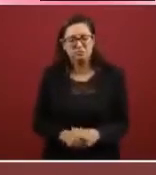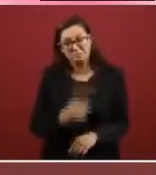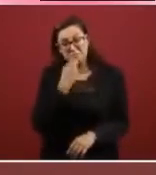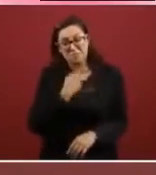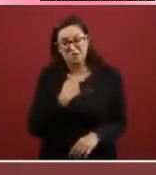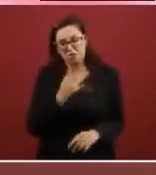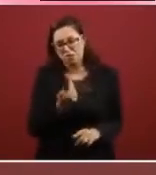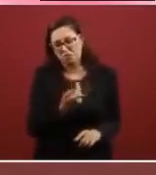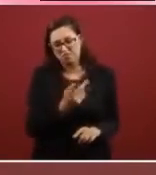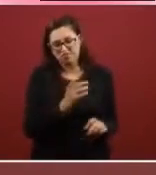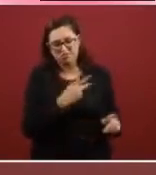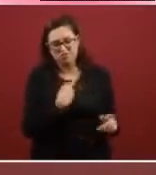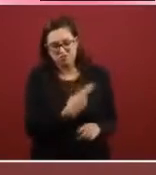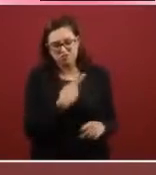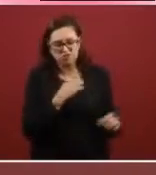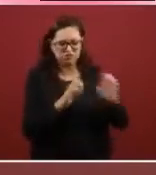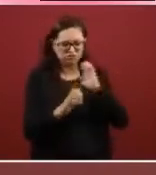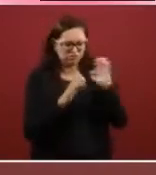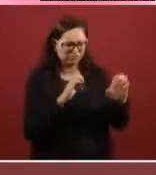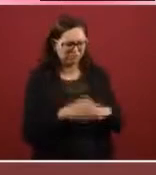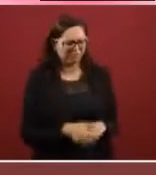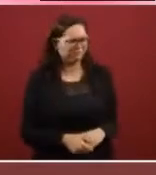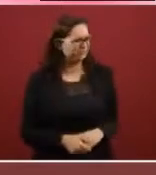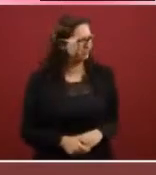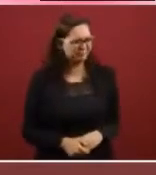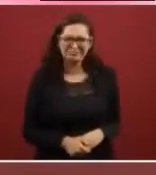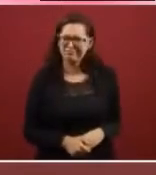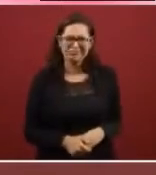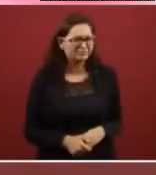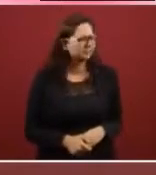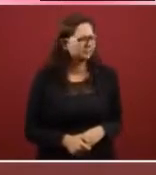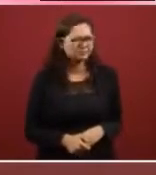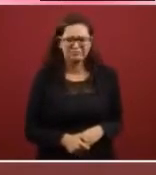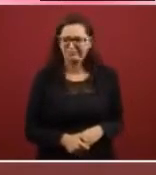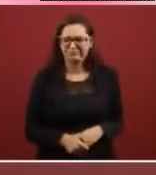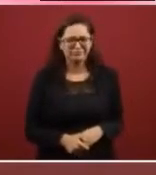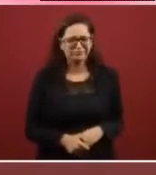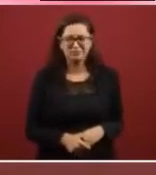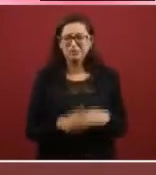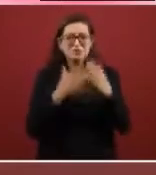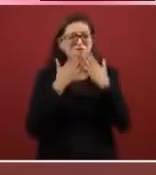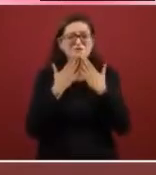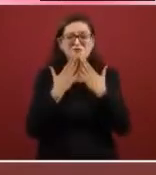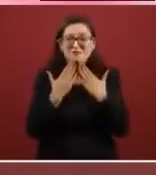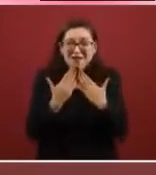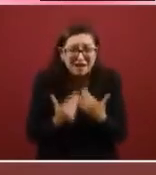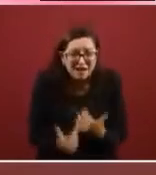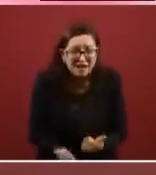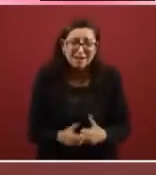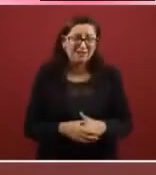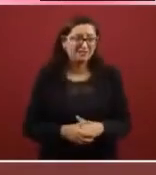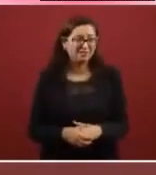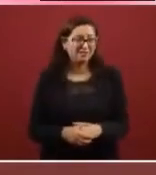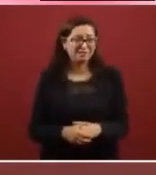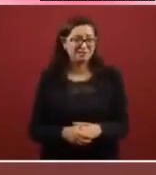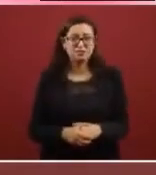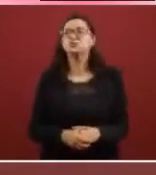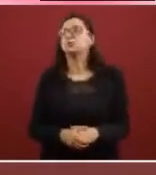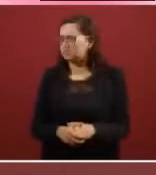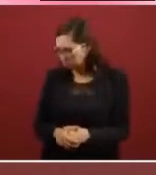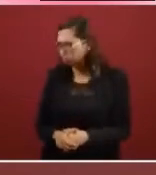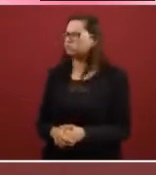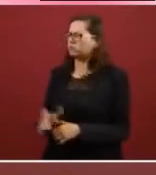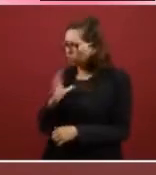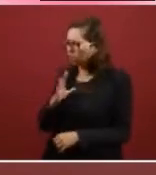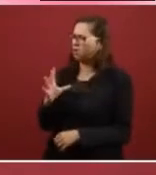an interview. Digo, no. And I said, no. Eso no existe. That doesn't exist. No, ¿cómo no? He